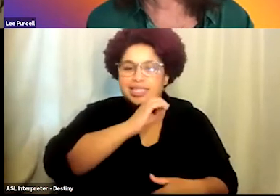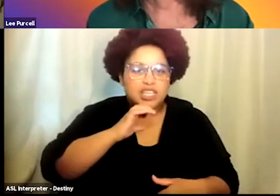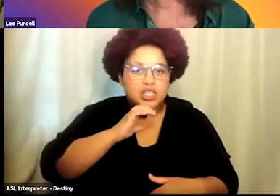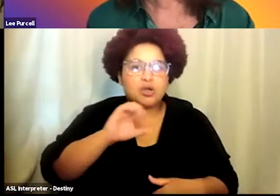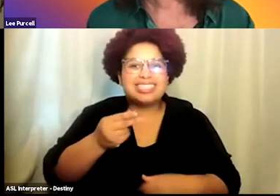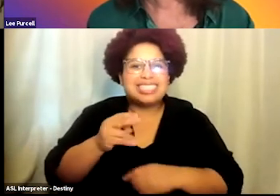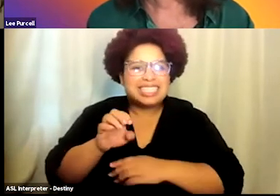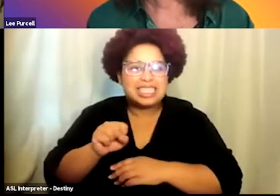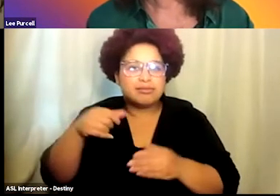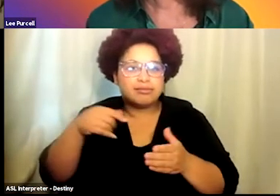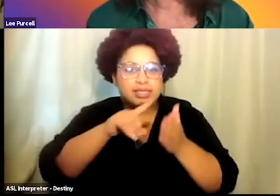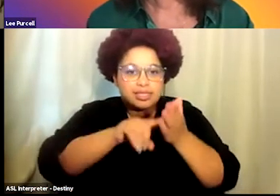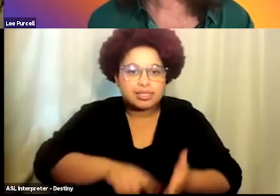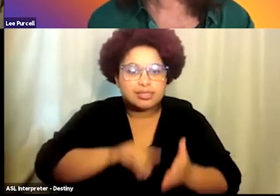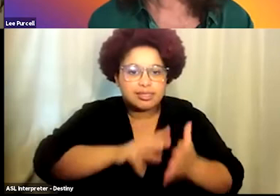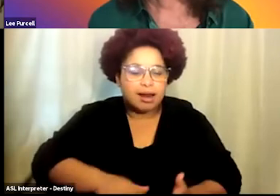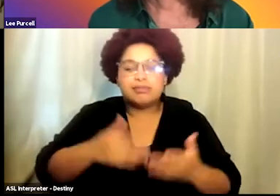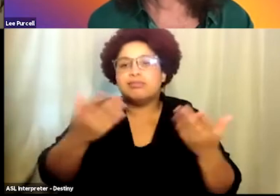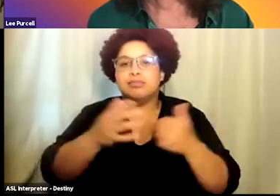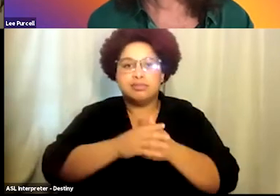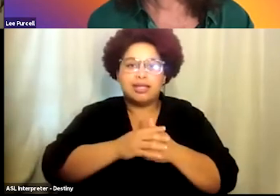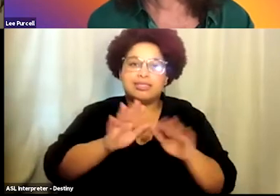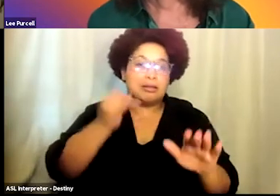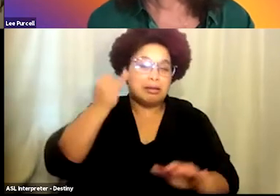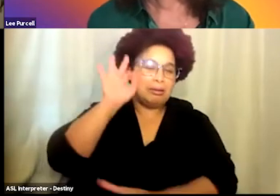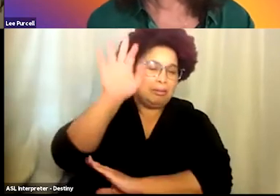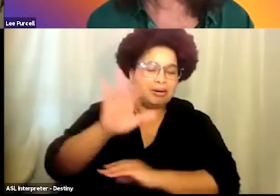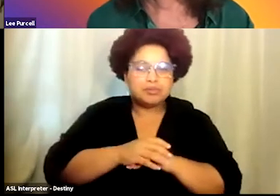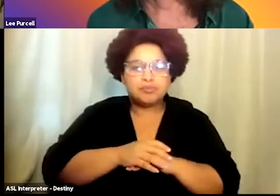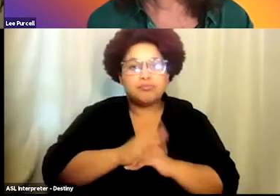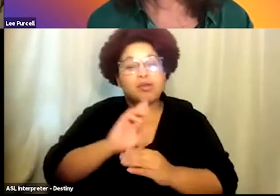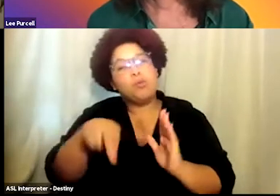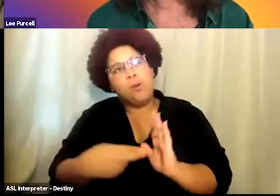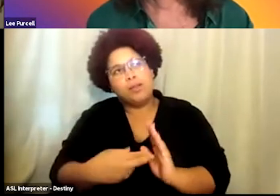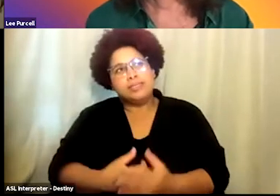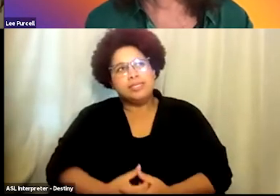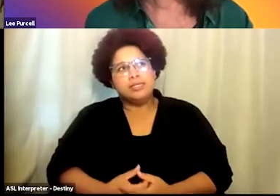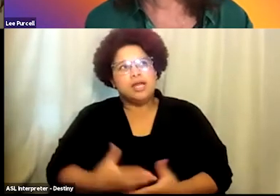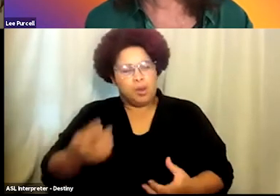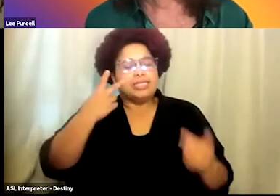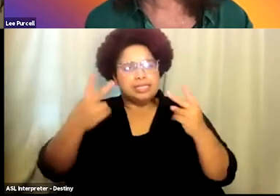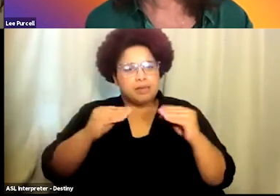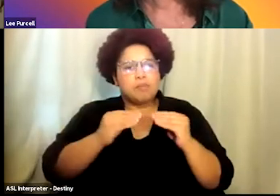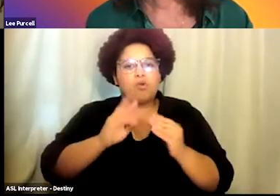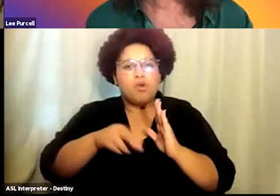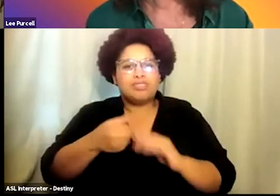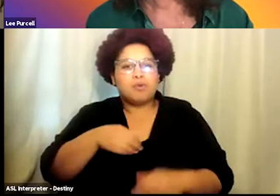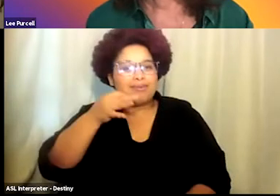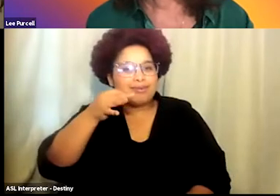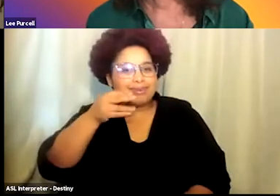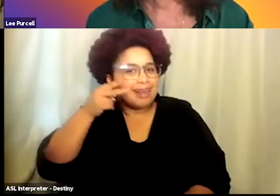that was a thought I wanted to put out there. But in terms of roles, I'd like to see more roles for Native women